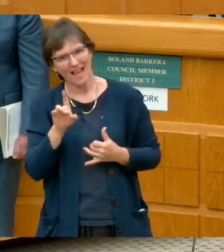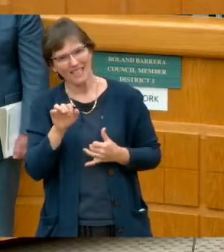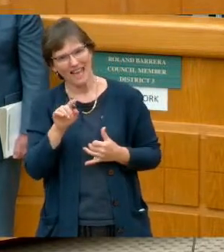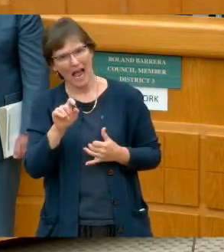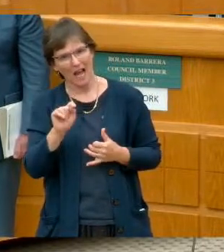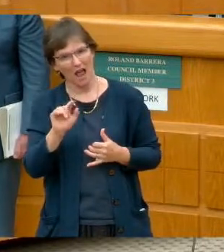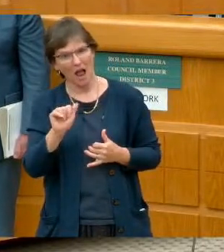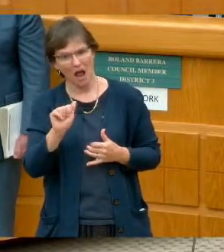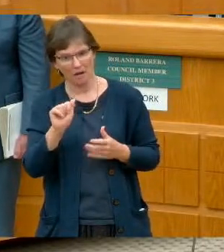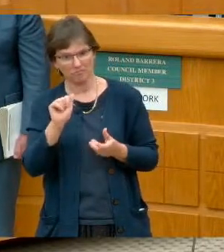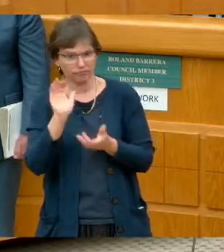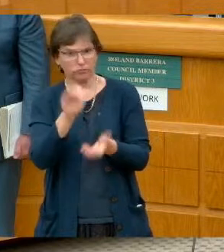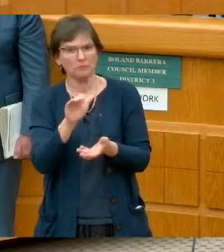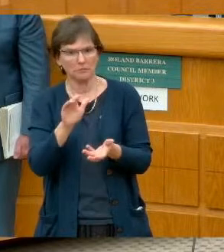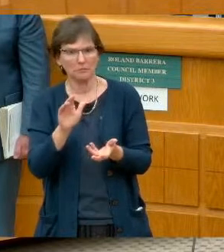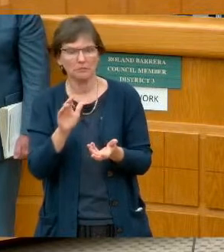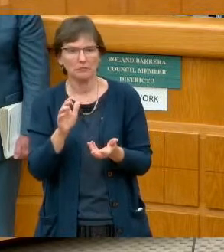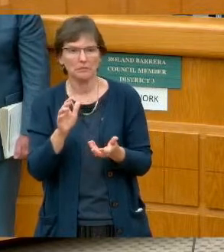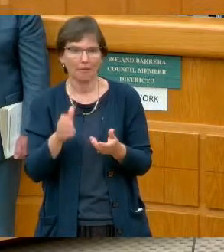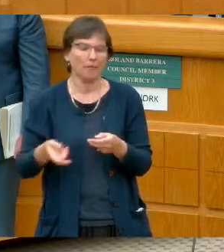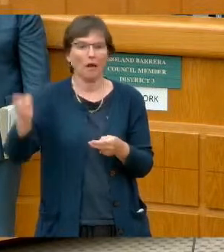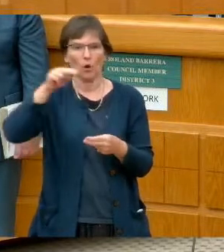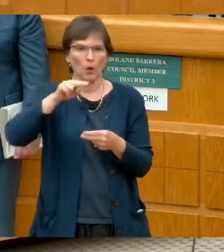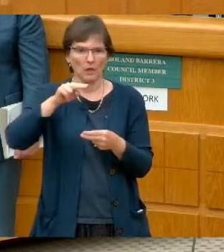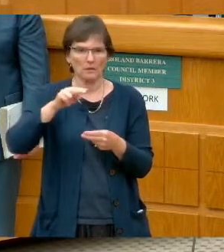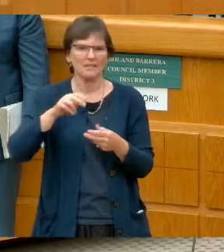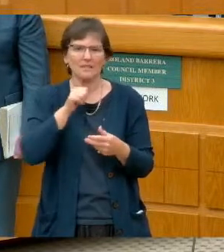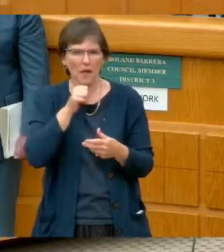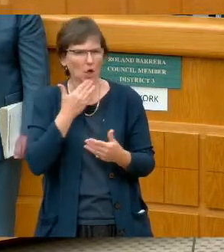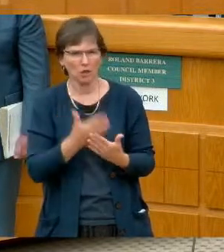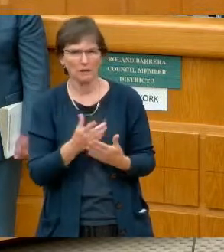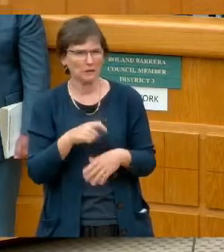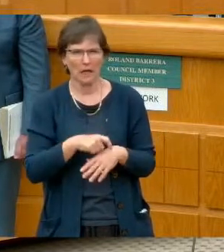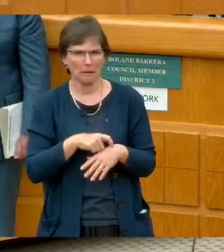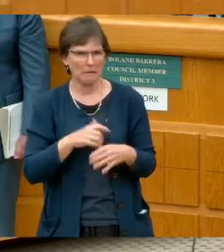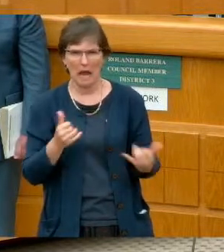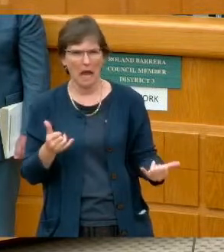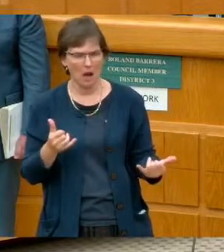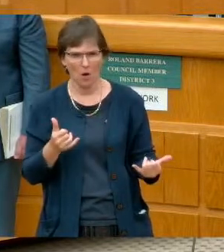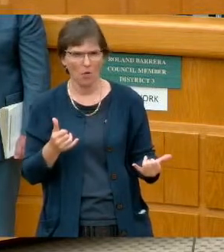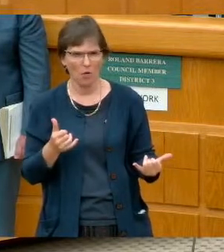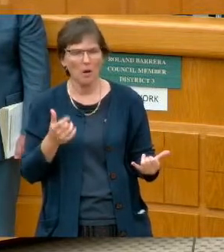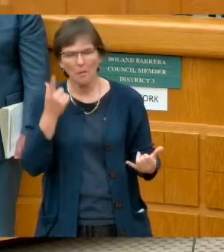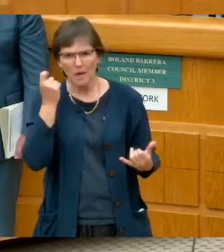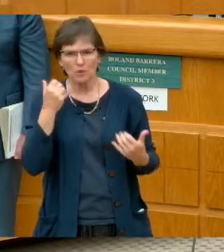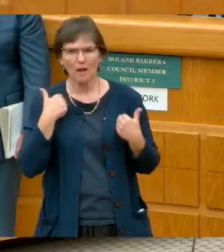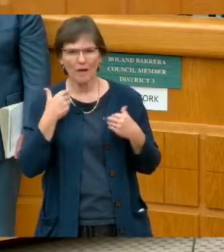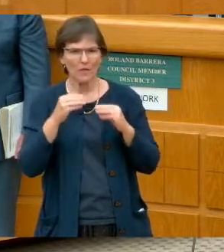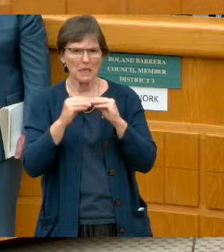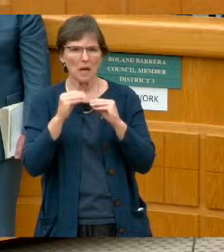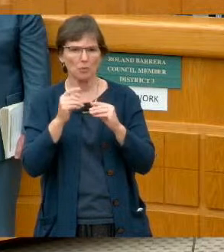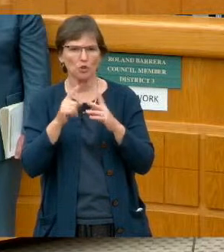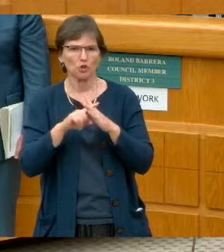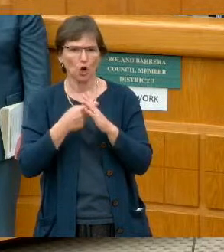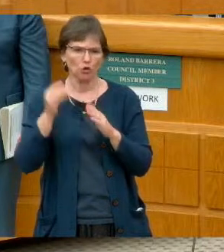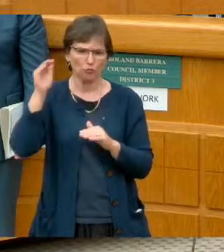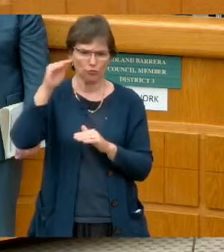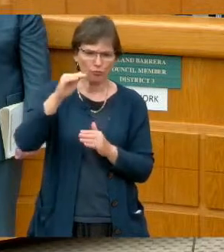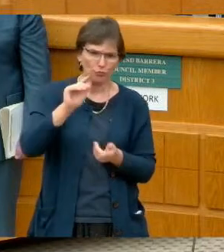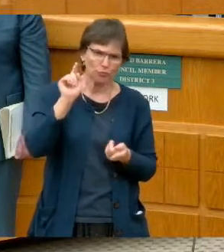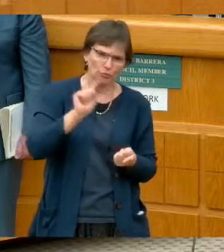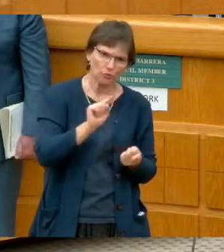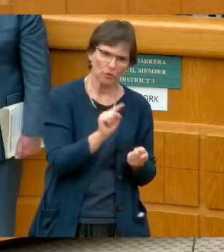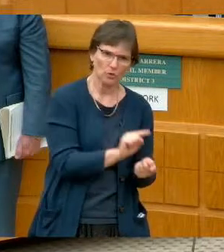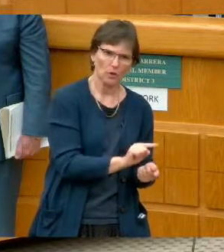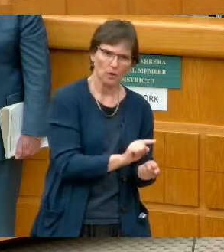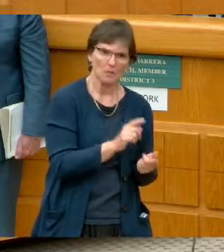not a good time. We're actually kind of seeing our trend, like the judge said and the city manager said as well, the mayor, that the trend looked like the numbers